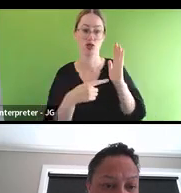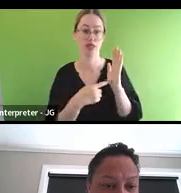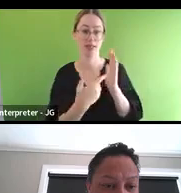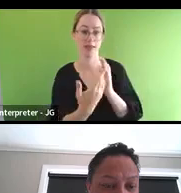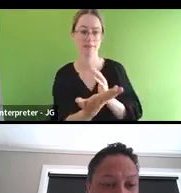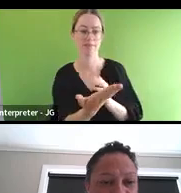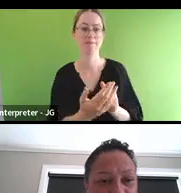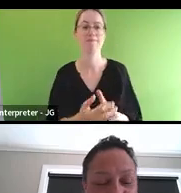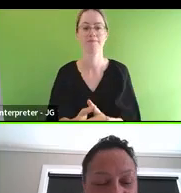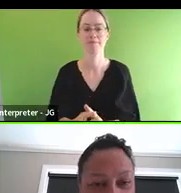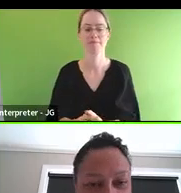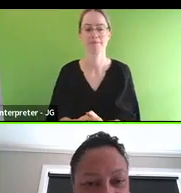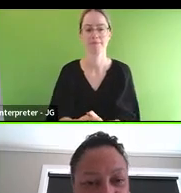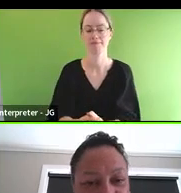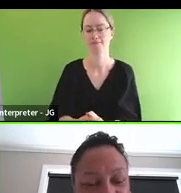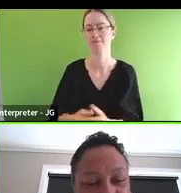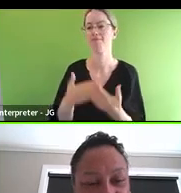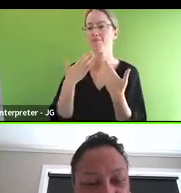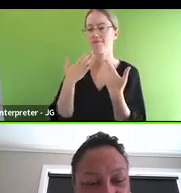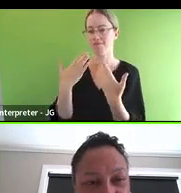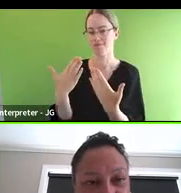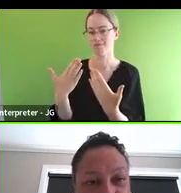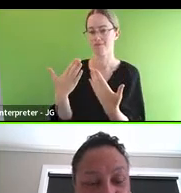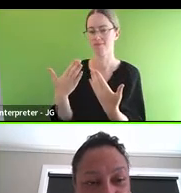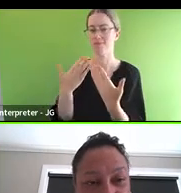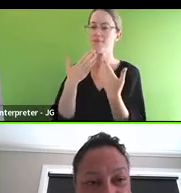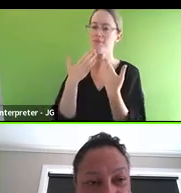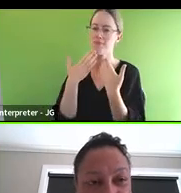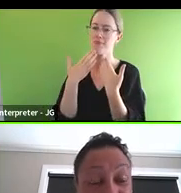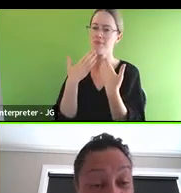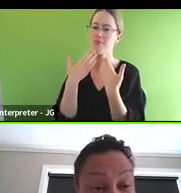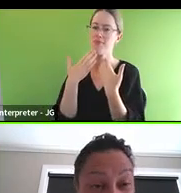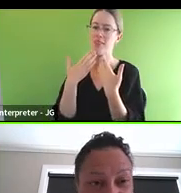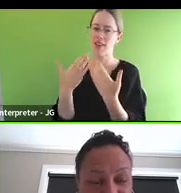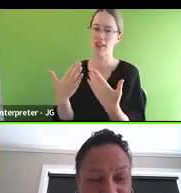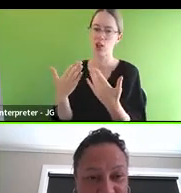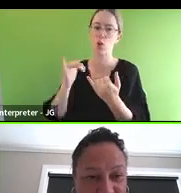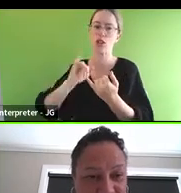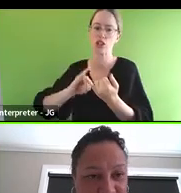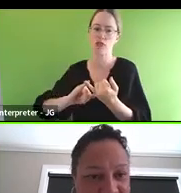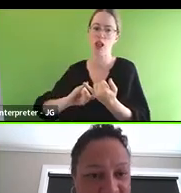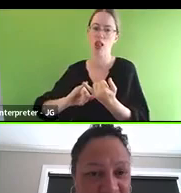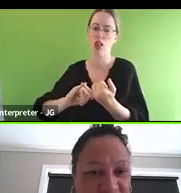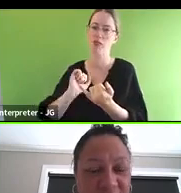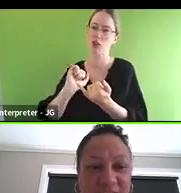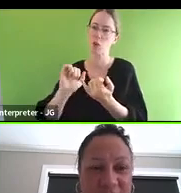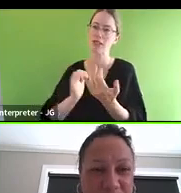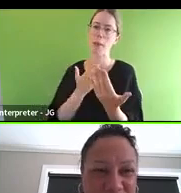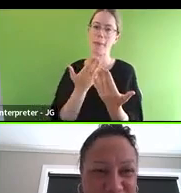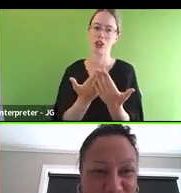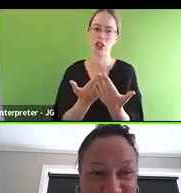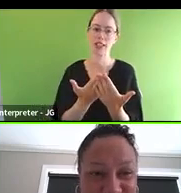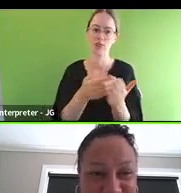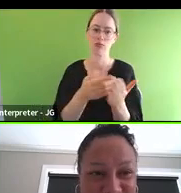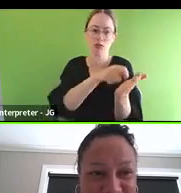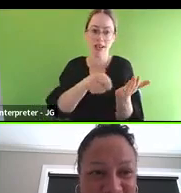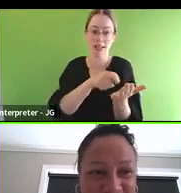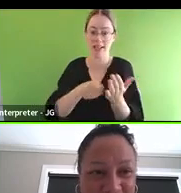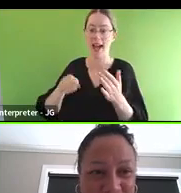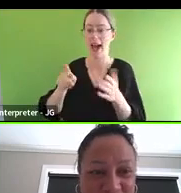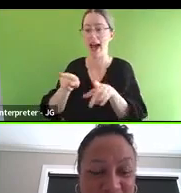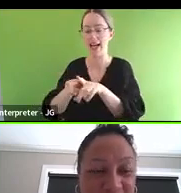Teresa. Thank you, Chair, and thank you again, Sheryl, for your written submission, but also your submission today. Just quickly,